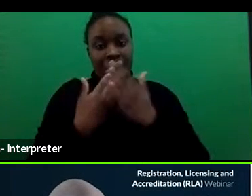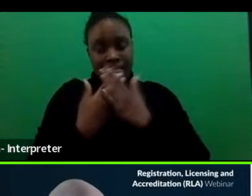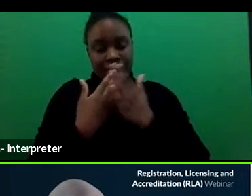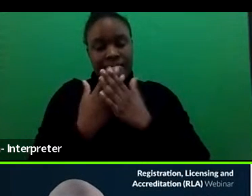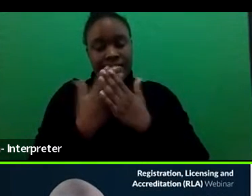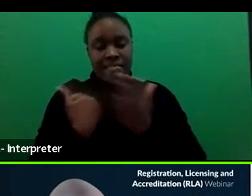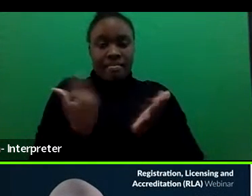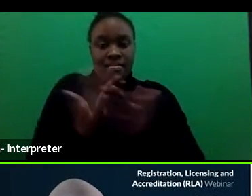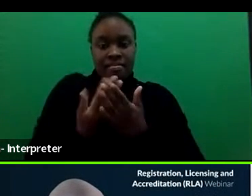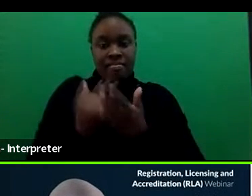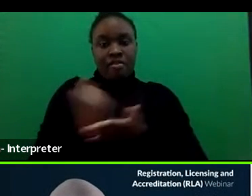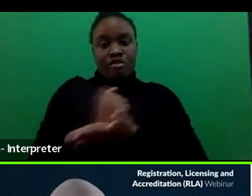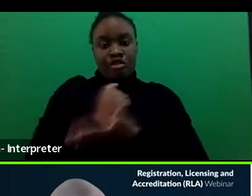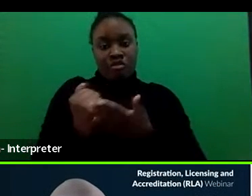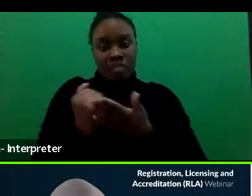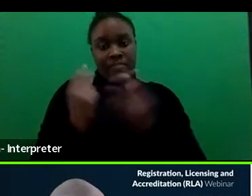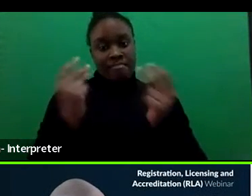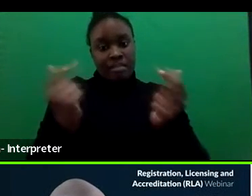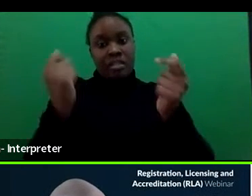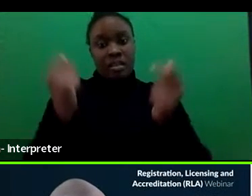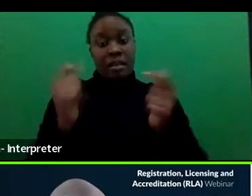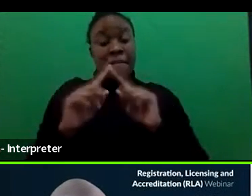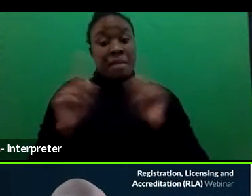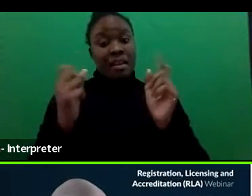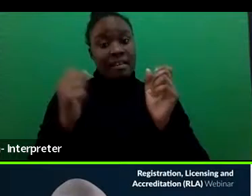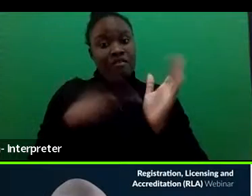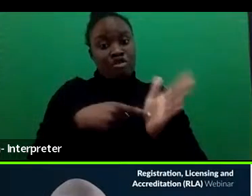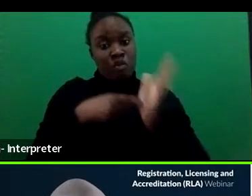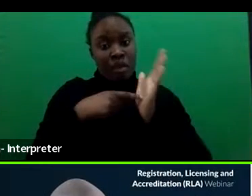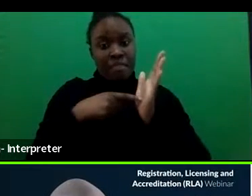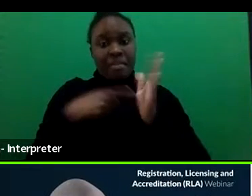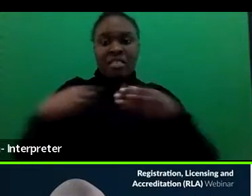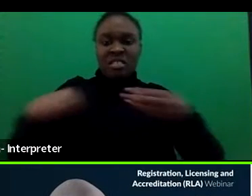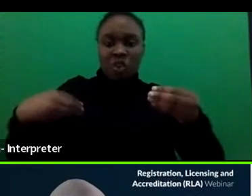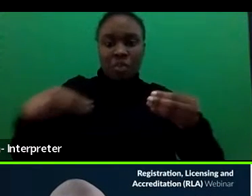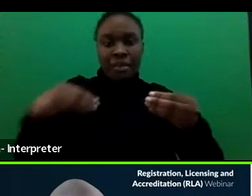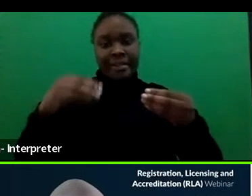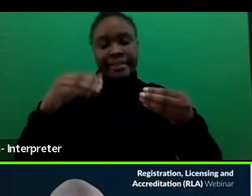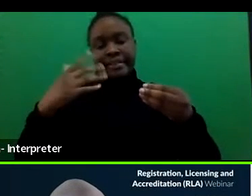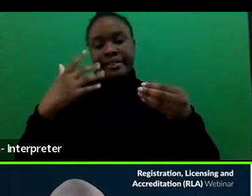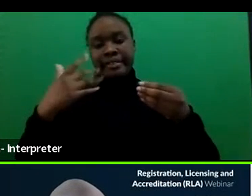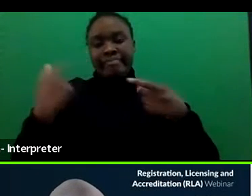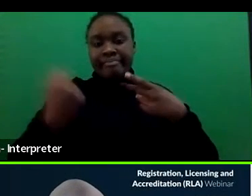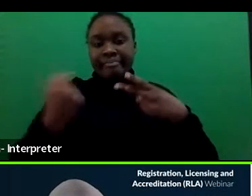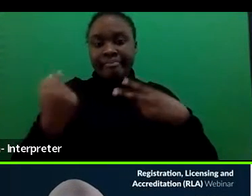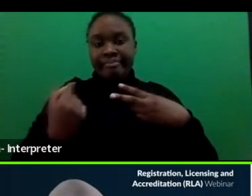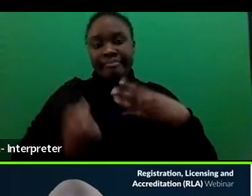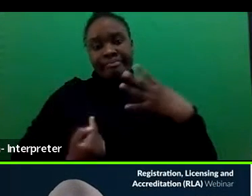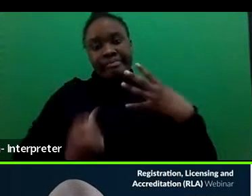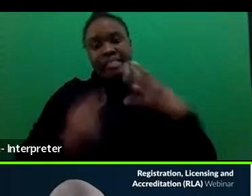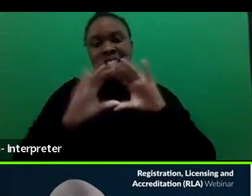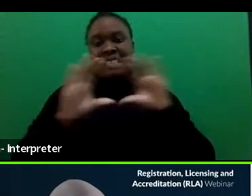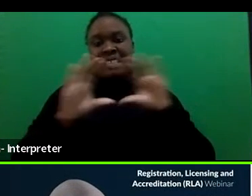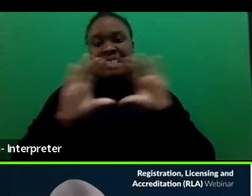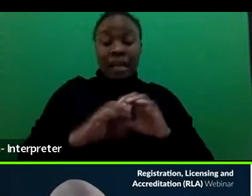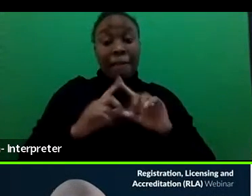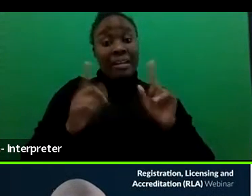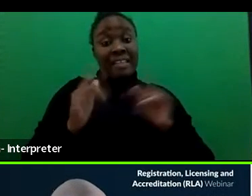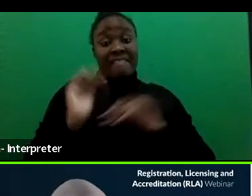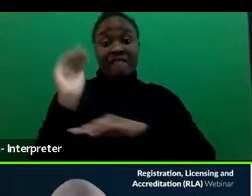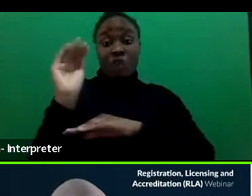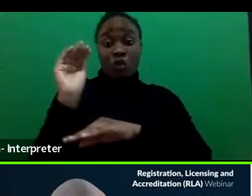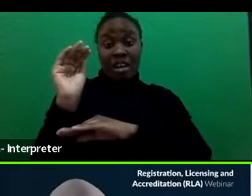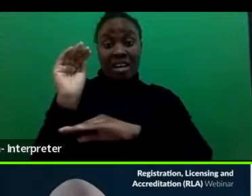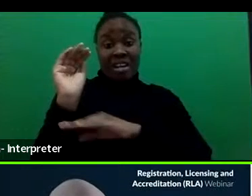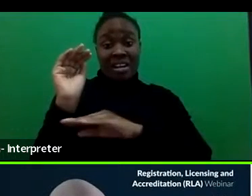There's also requirements in terms of supporting documents that will be required. If it's a foreign entity, if